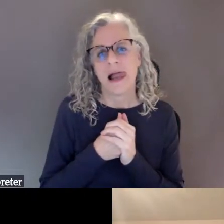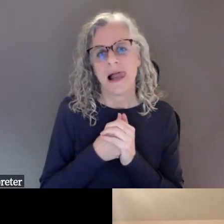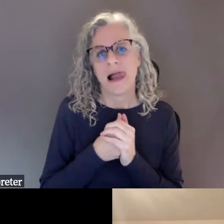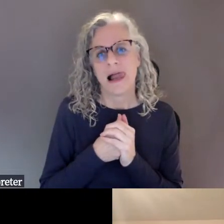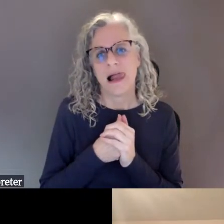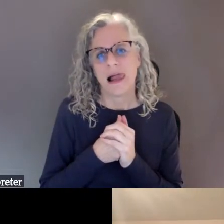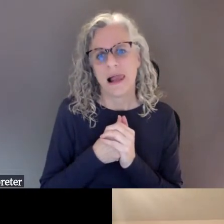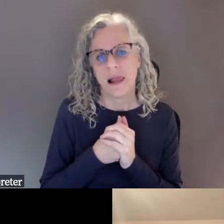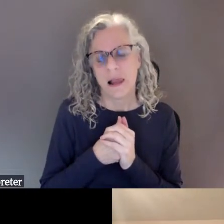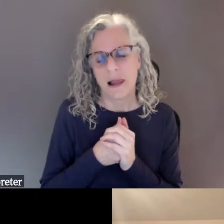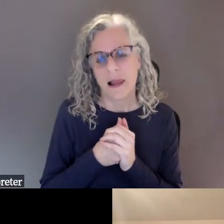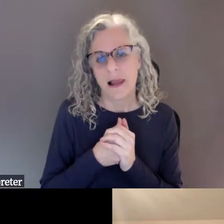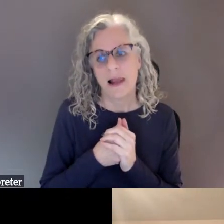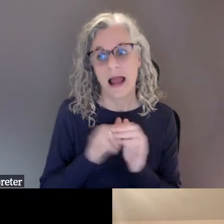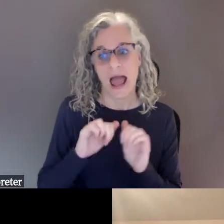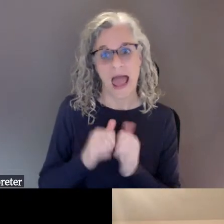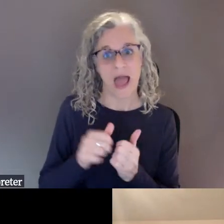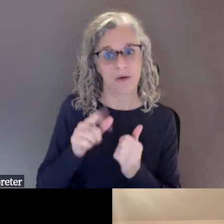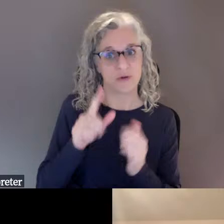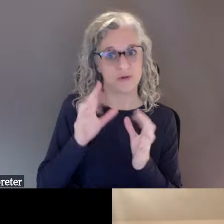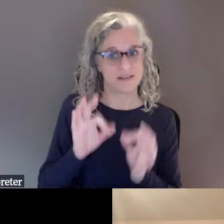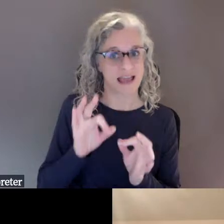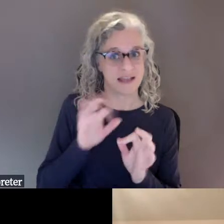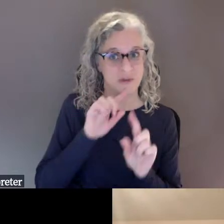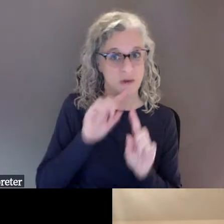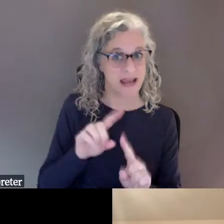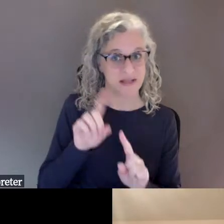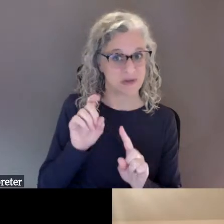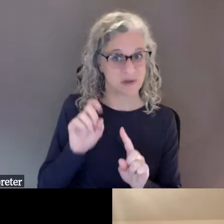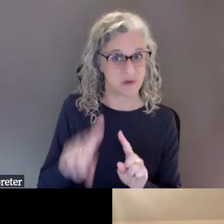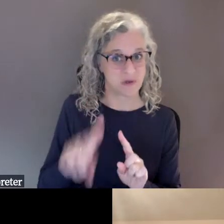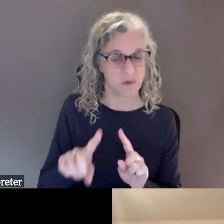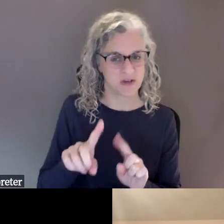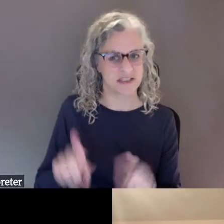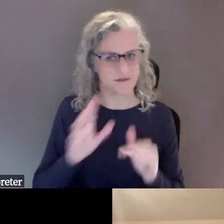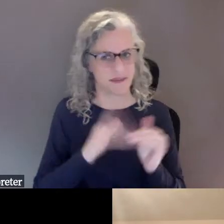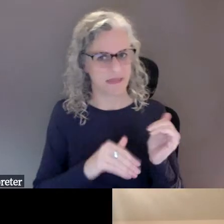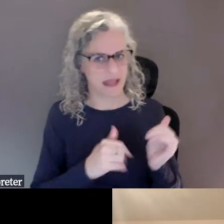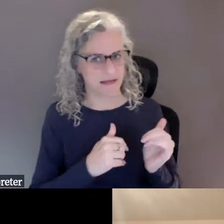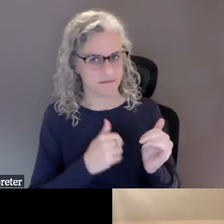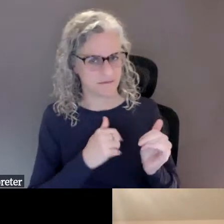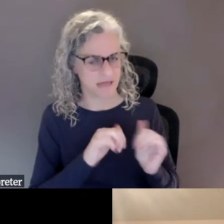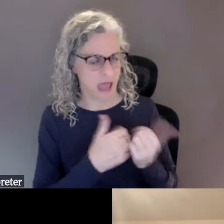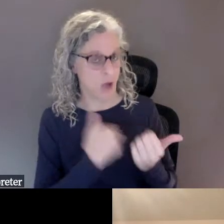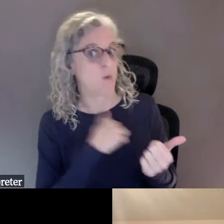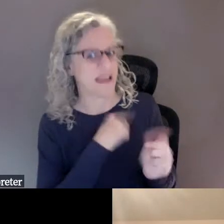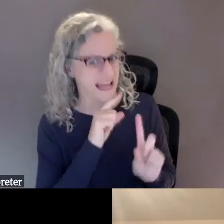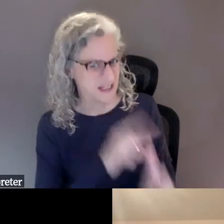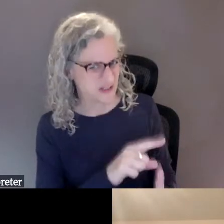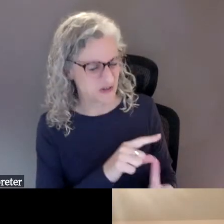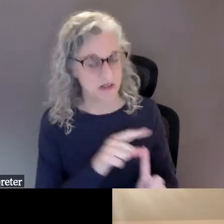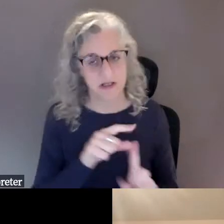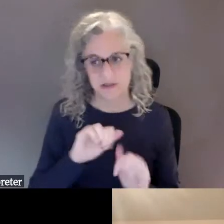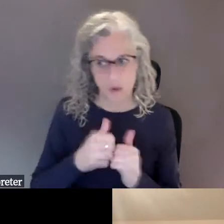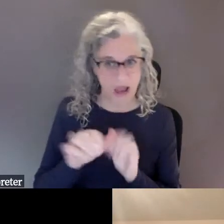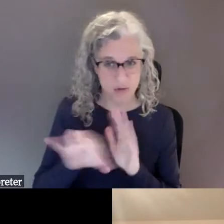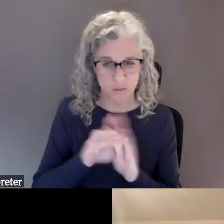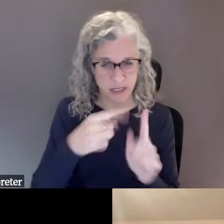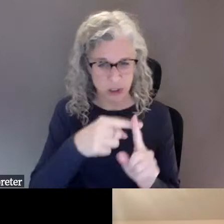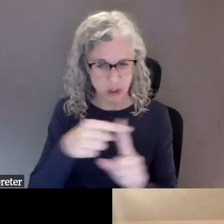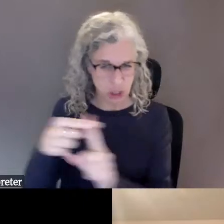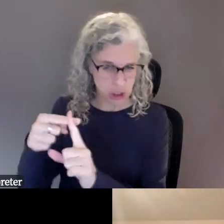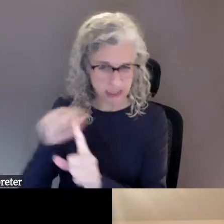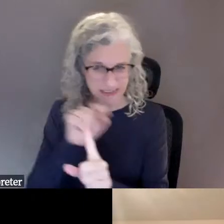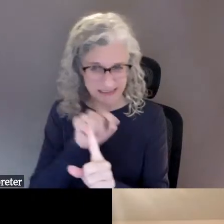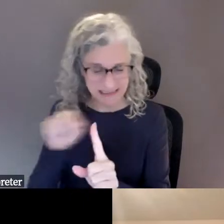how you choose to answer this question will be like different than like how we did. When it comes to choosing your target, it really depends on what's